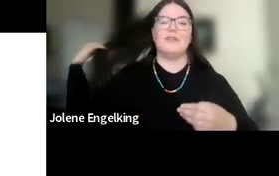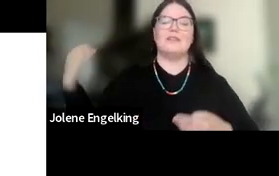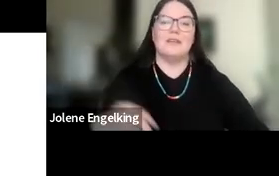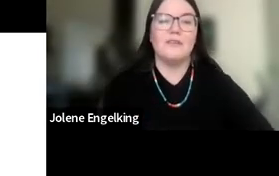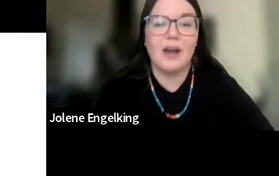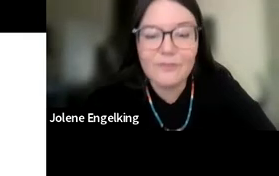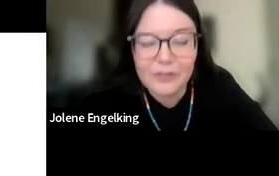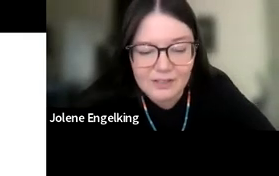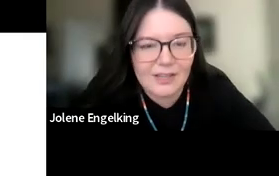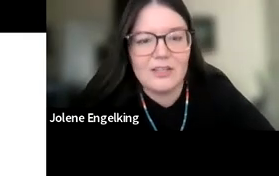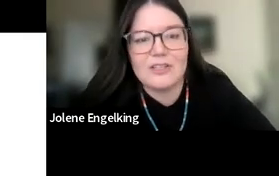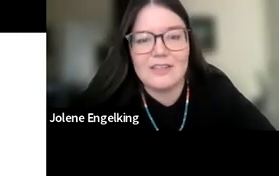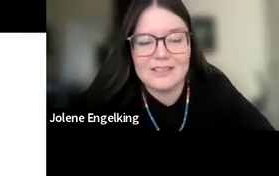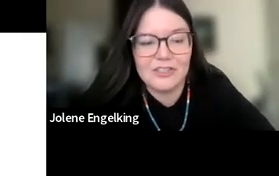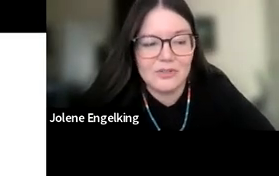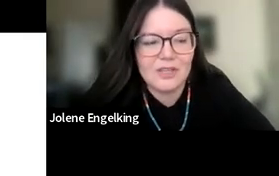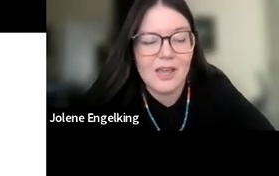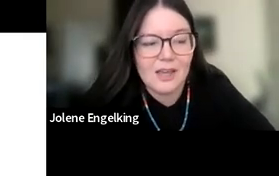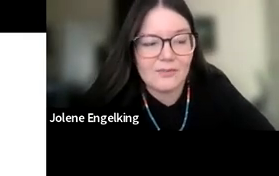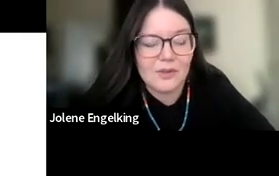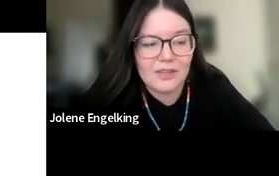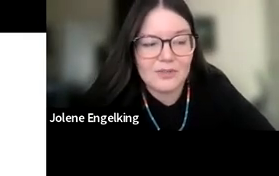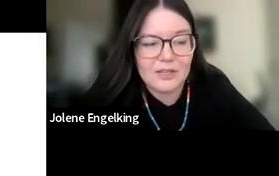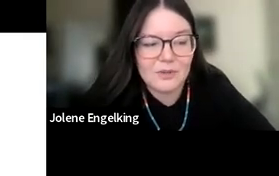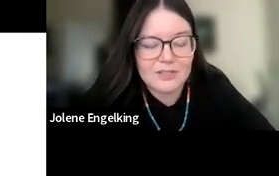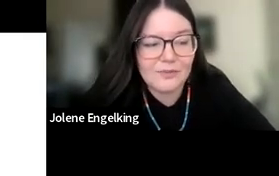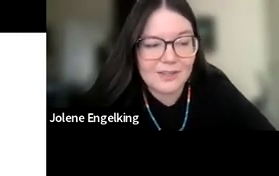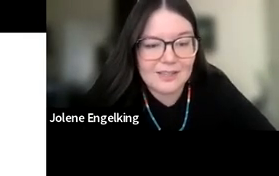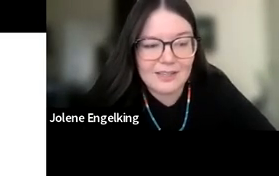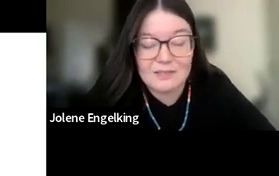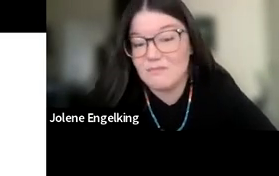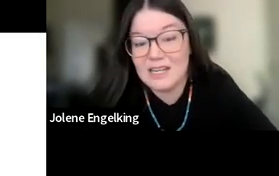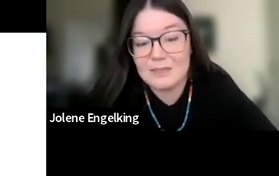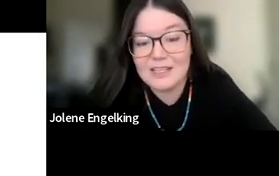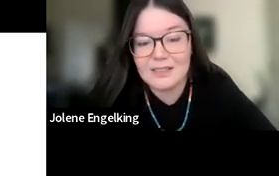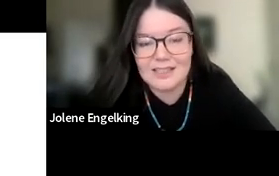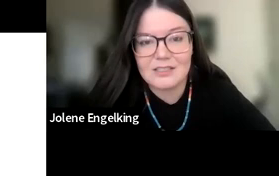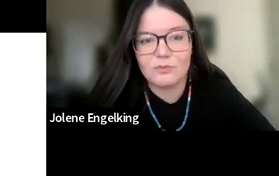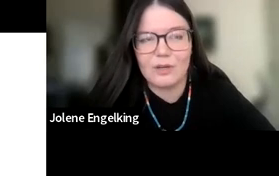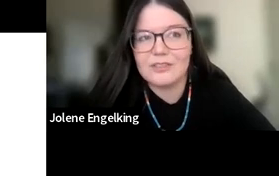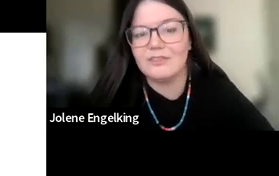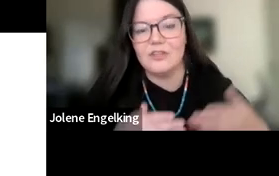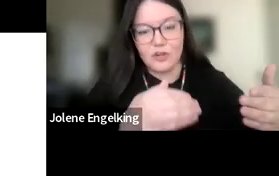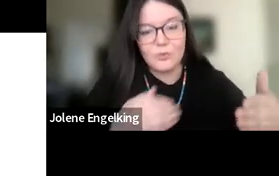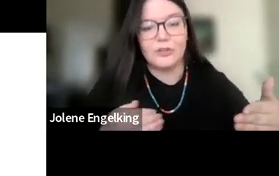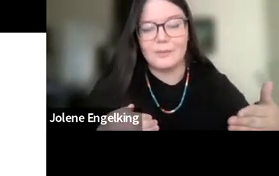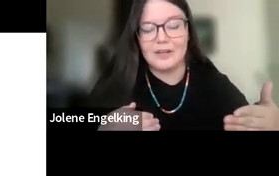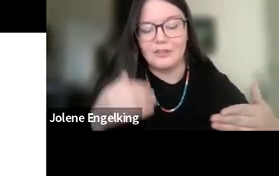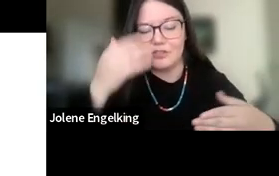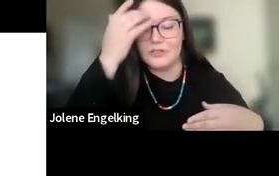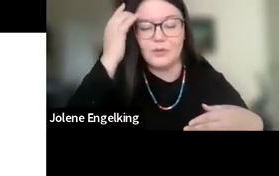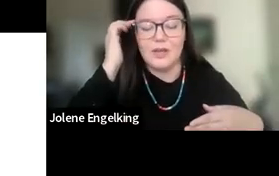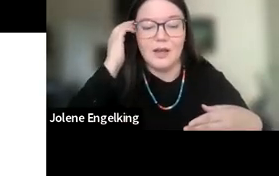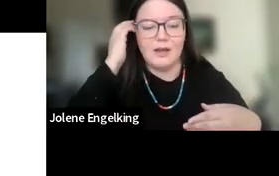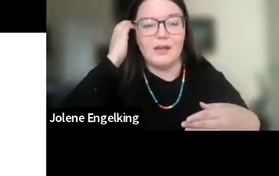thinking about this level of comfort in addressing these issues. And for one thing, sexual assault funding in many spaces is relatively newer